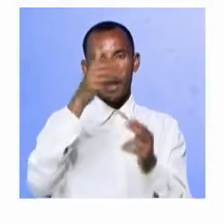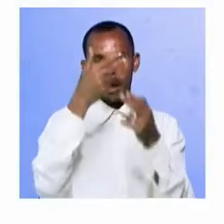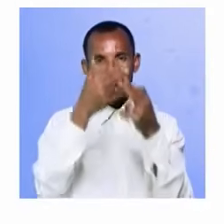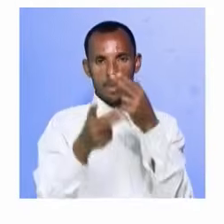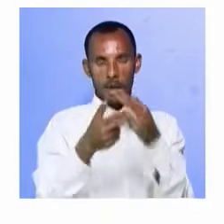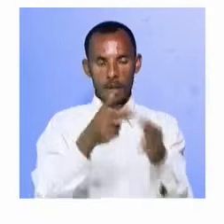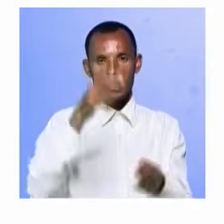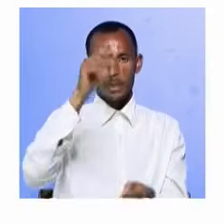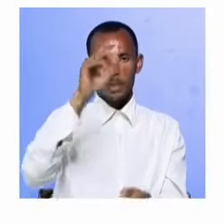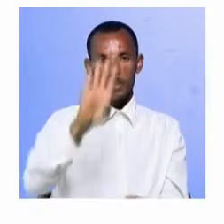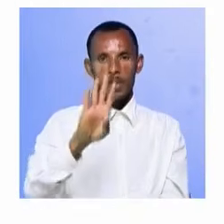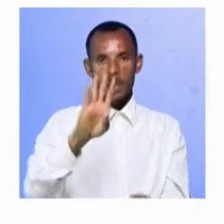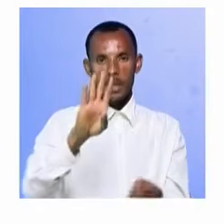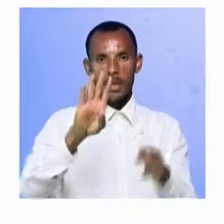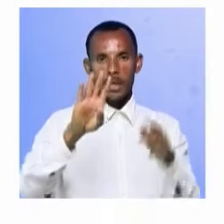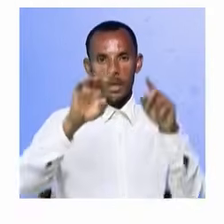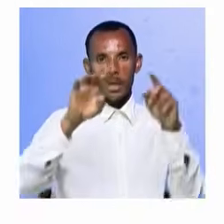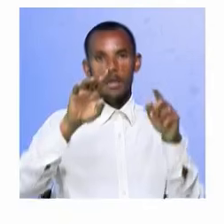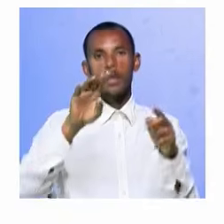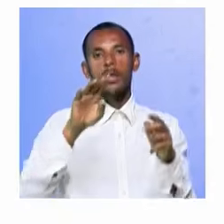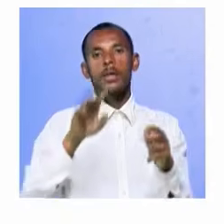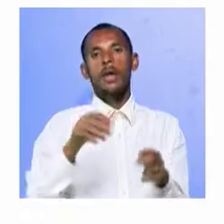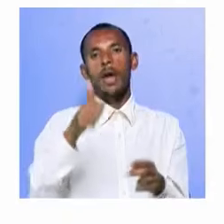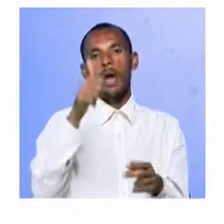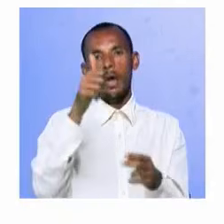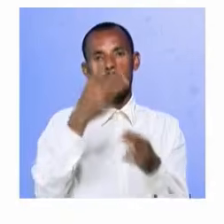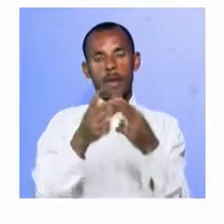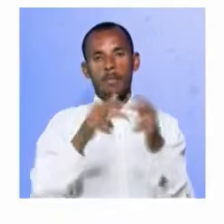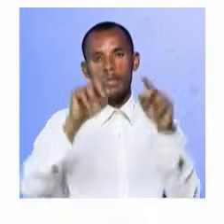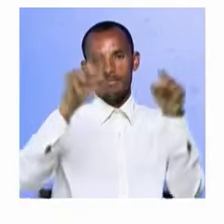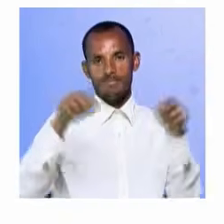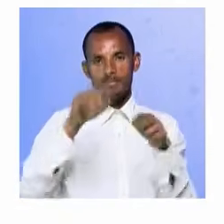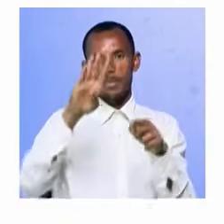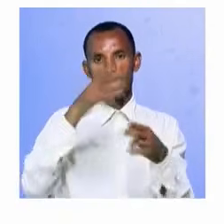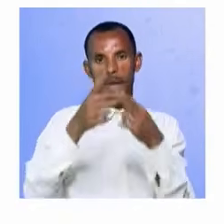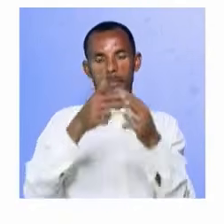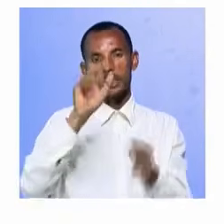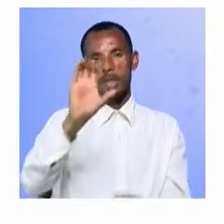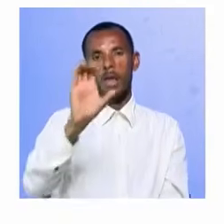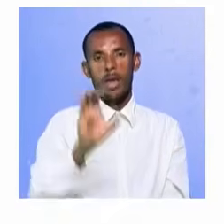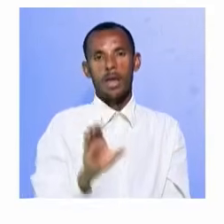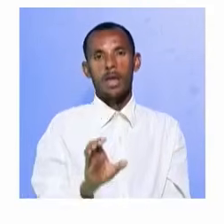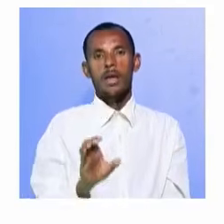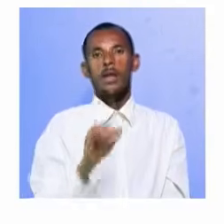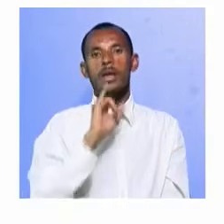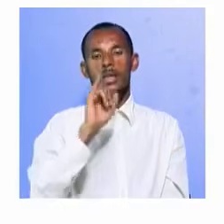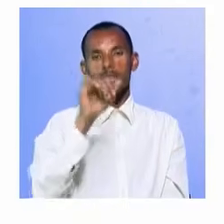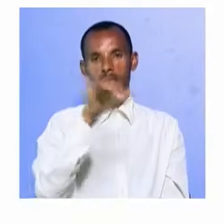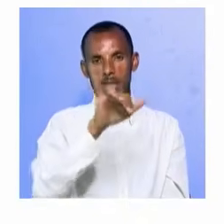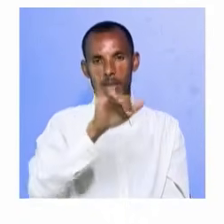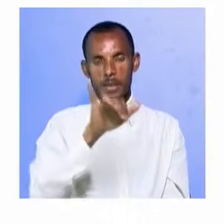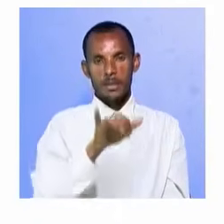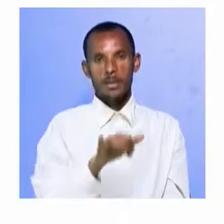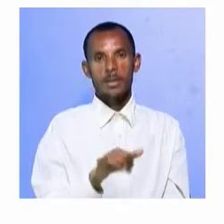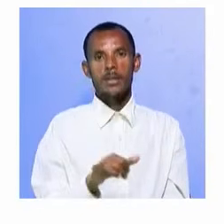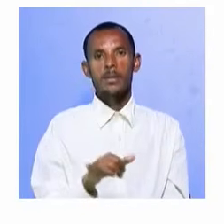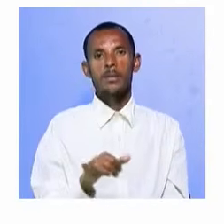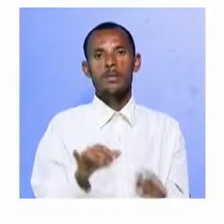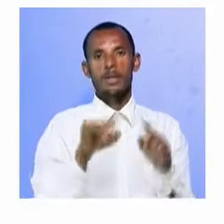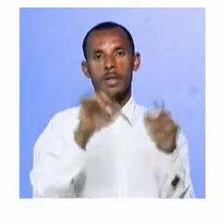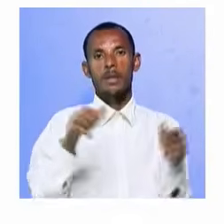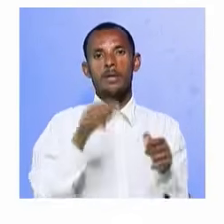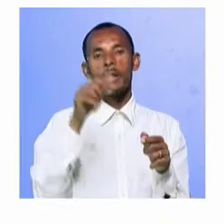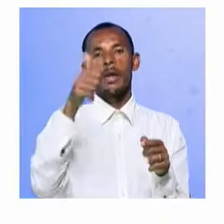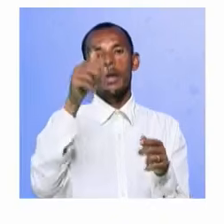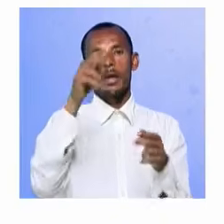times B in the bracket, B times C is the same as